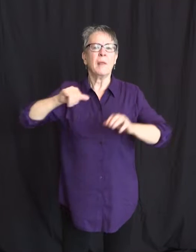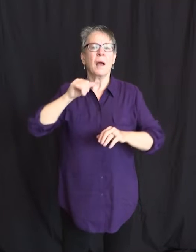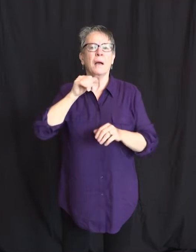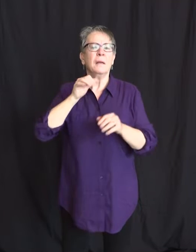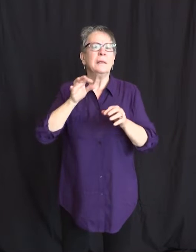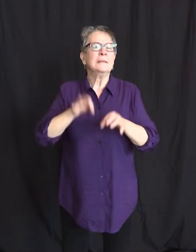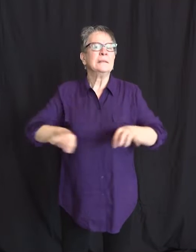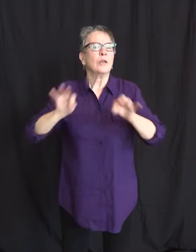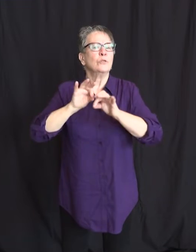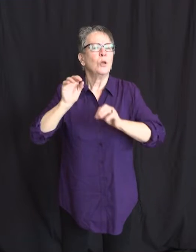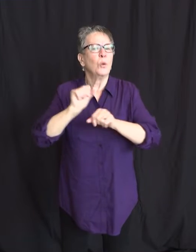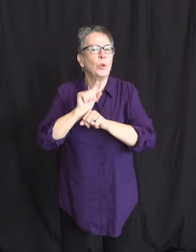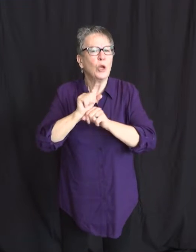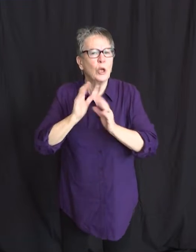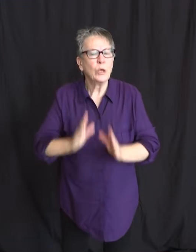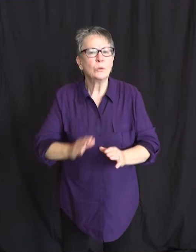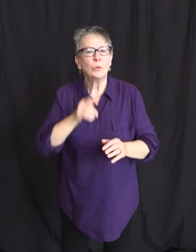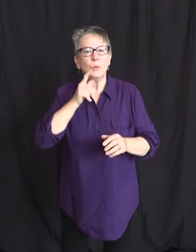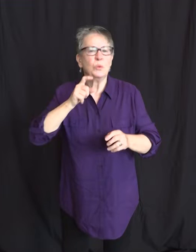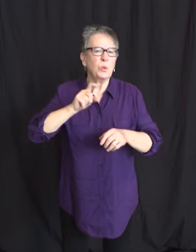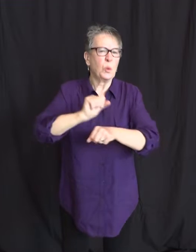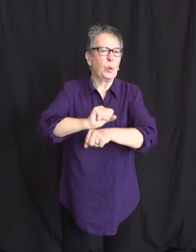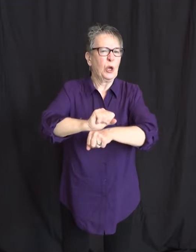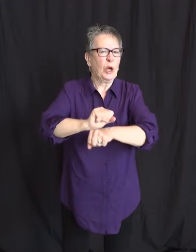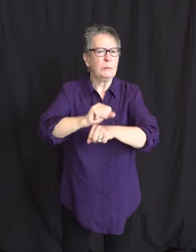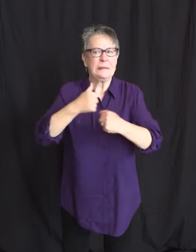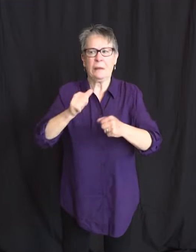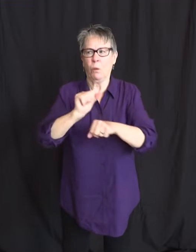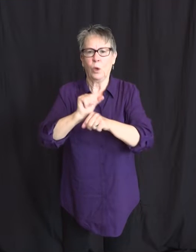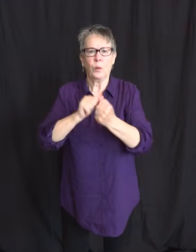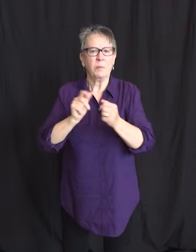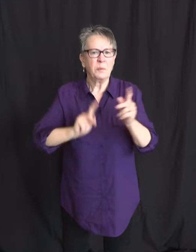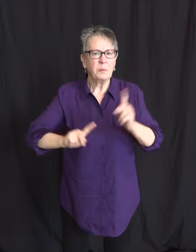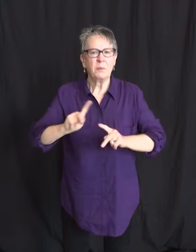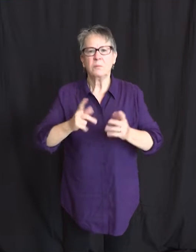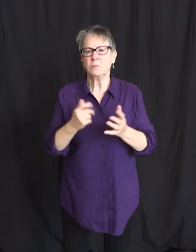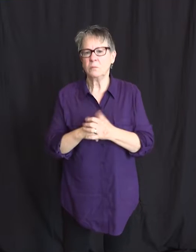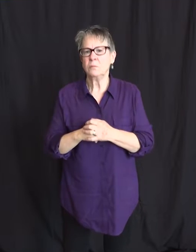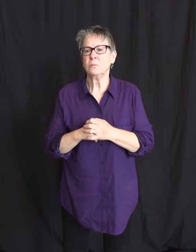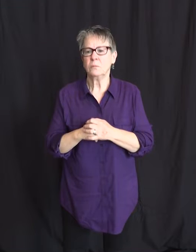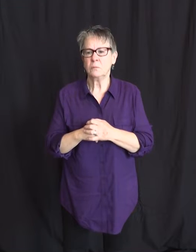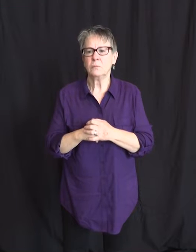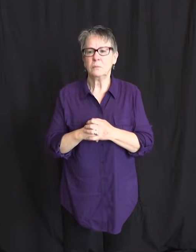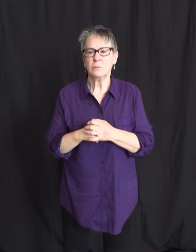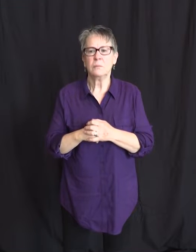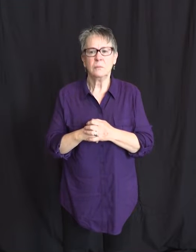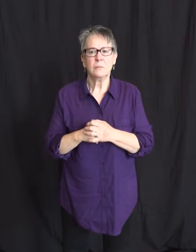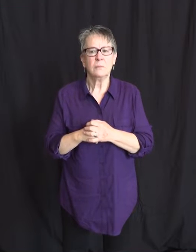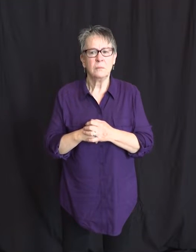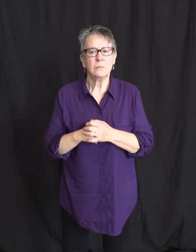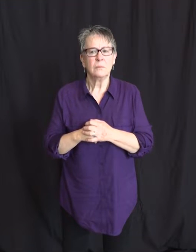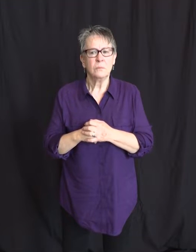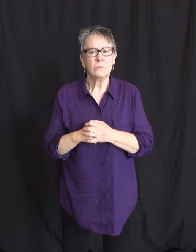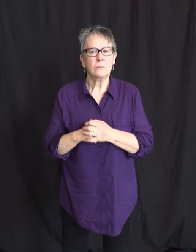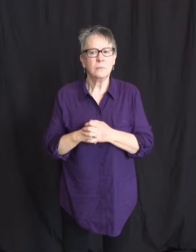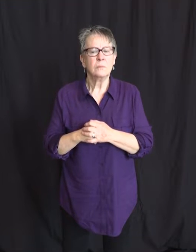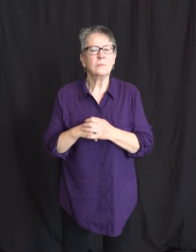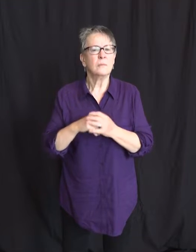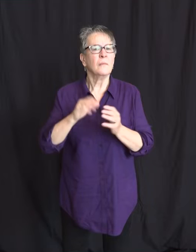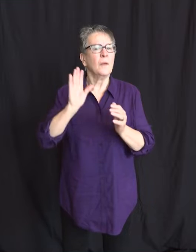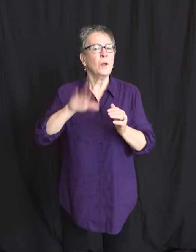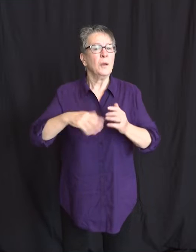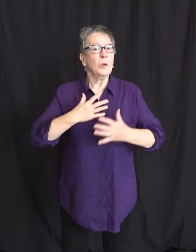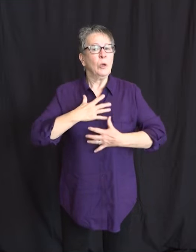must have ventilators on hand that we can push out to hospitals before, and I say before, they hit crisis mode. Throughout